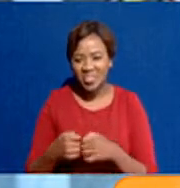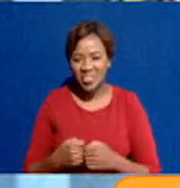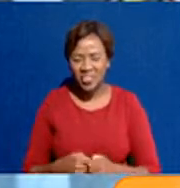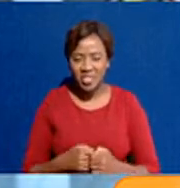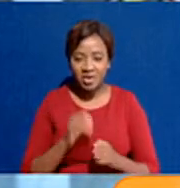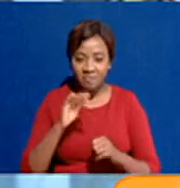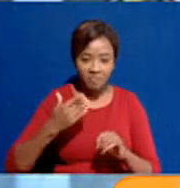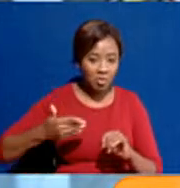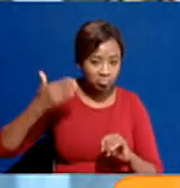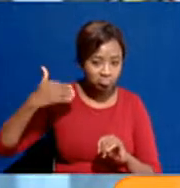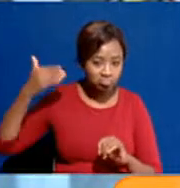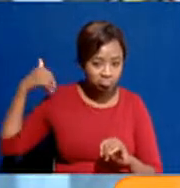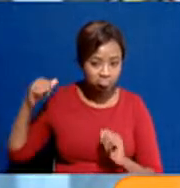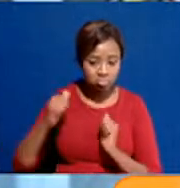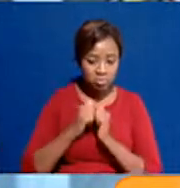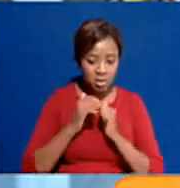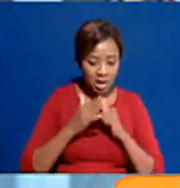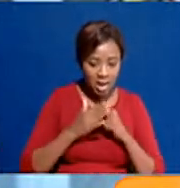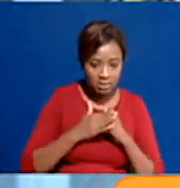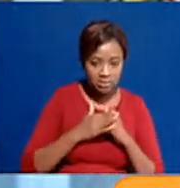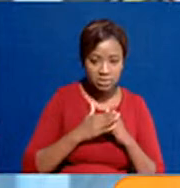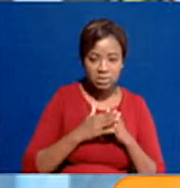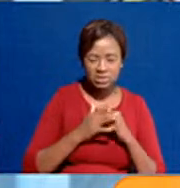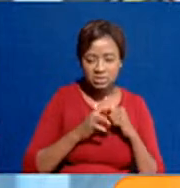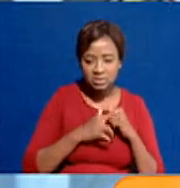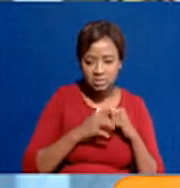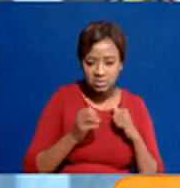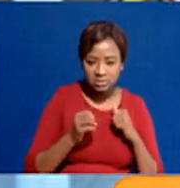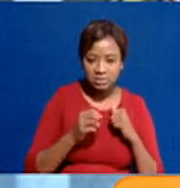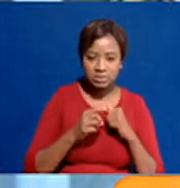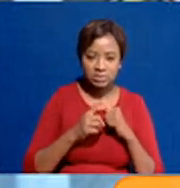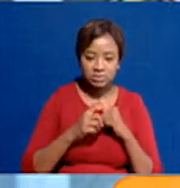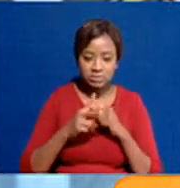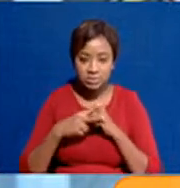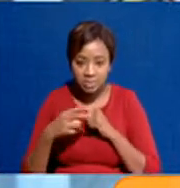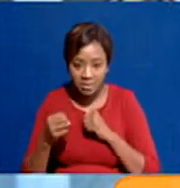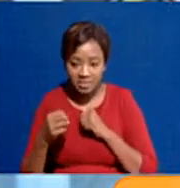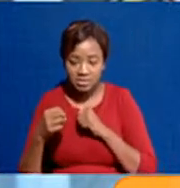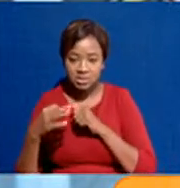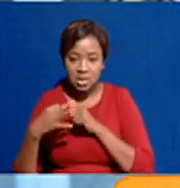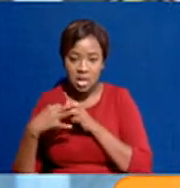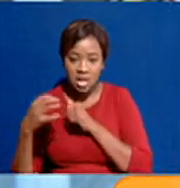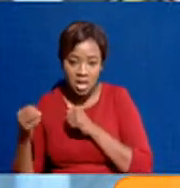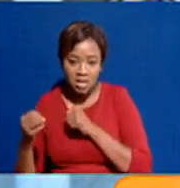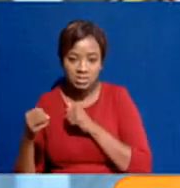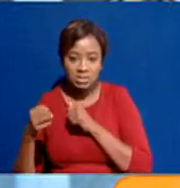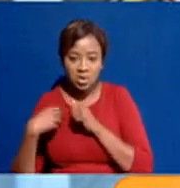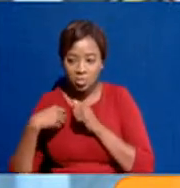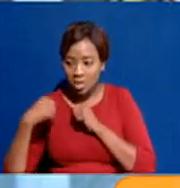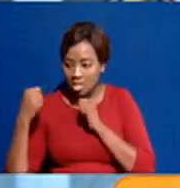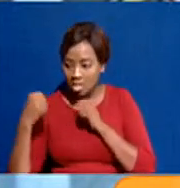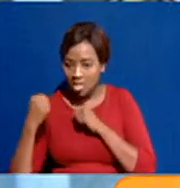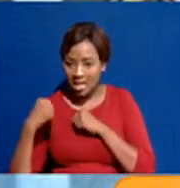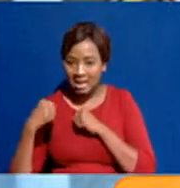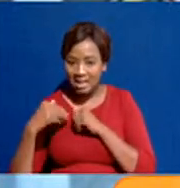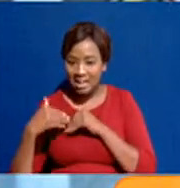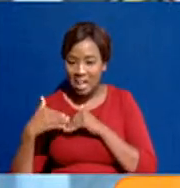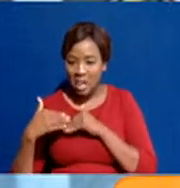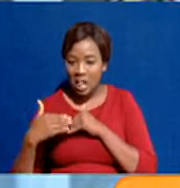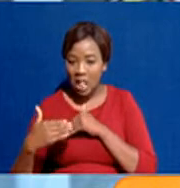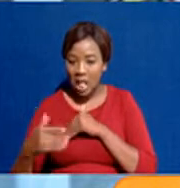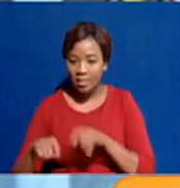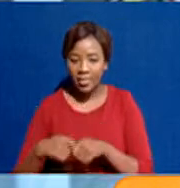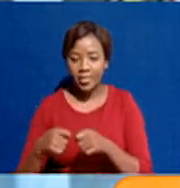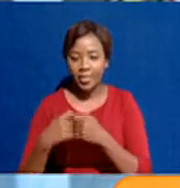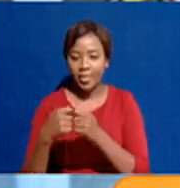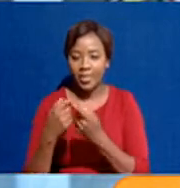80s, 90s. We do not close a deal. There are two problems here.